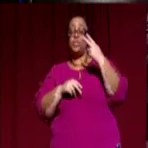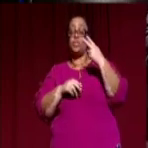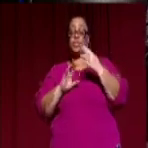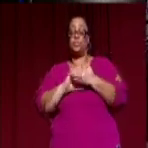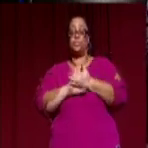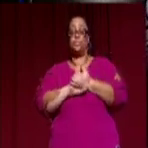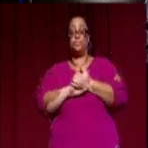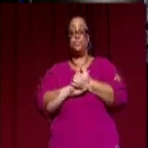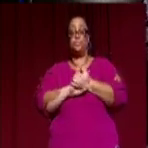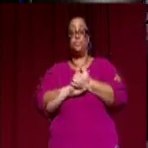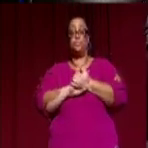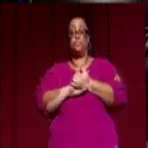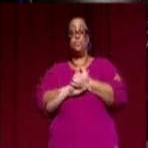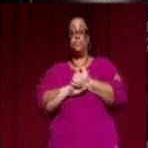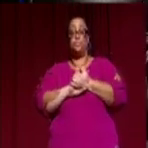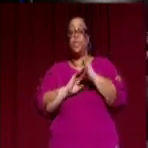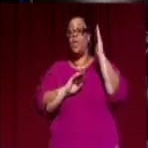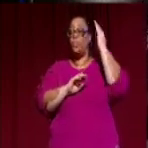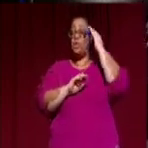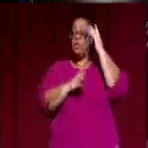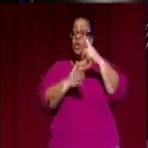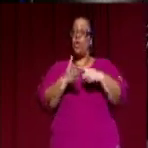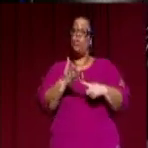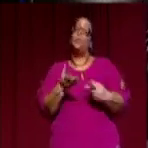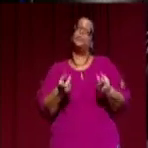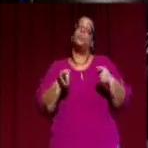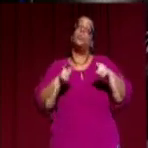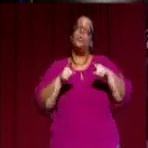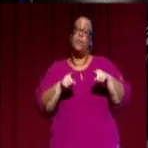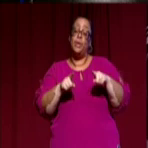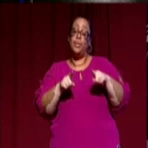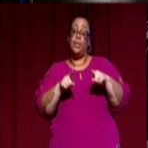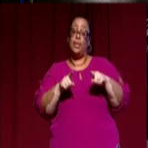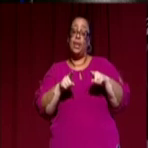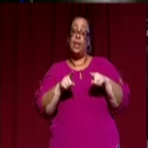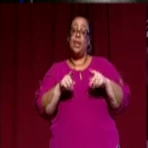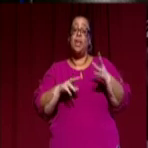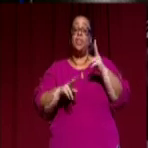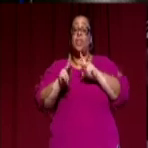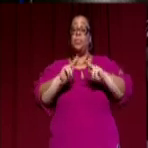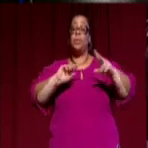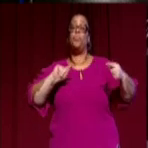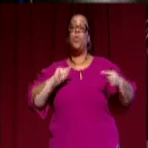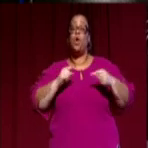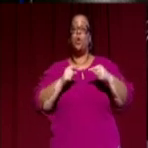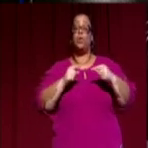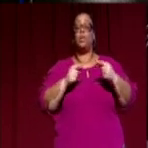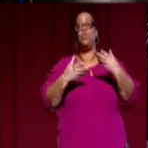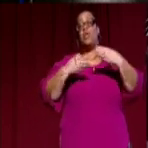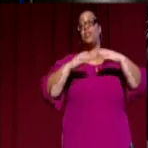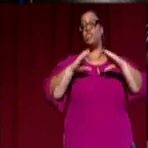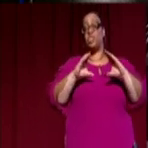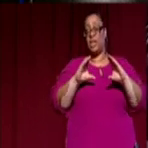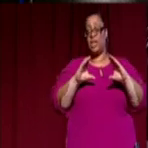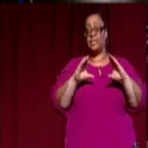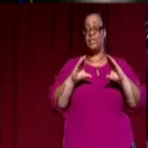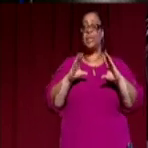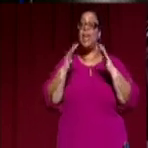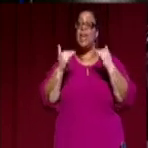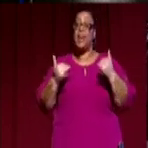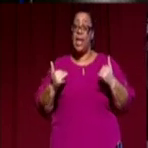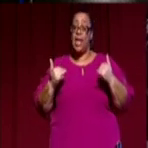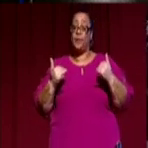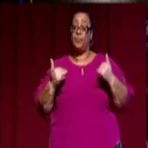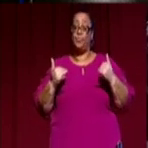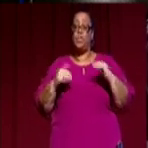live. There'll be people who will watch. We know what's going on in the land. There are people who are hurting. You had a chance, and you have the chance now,